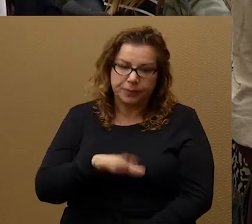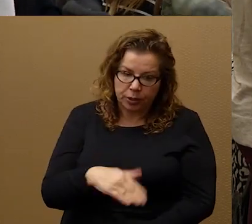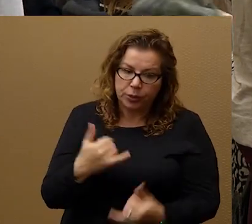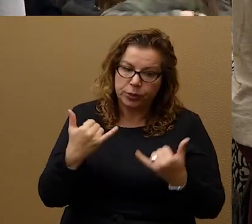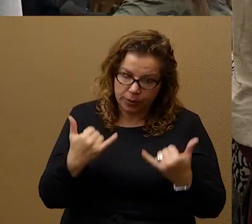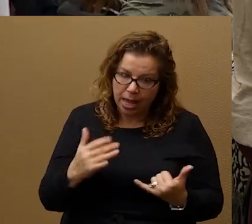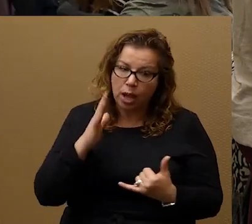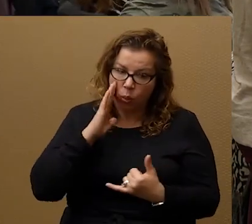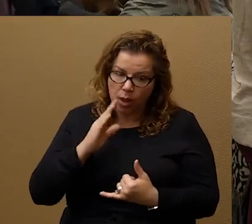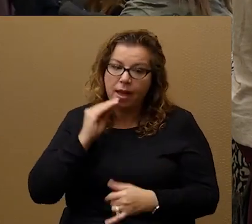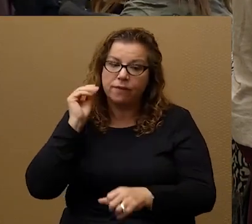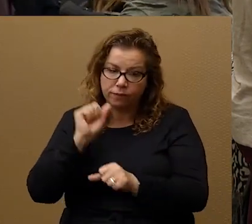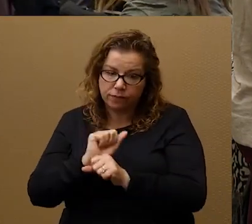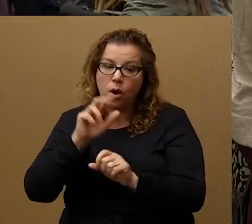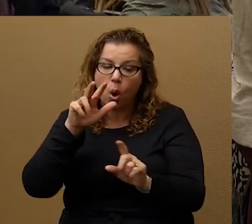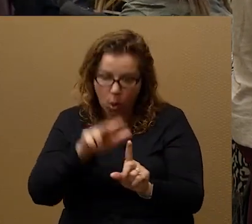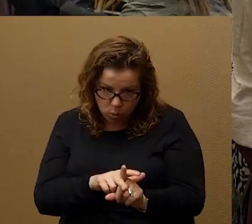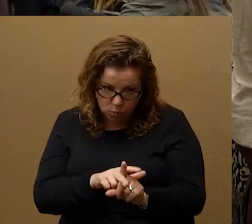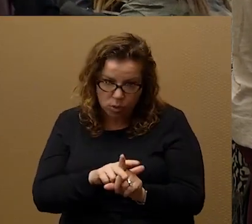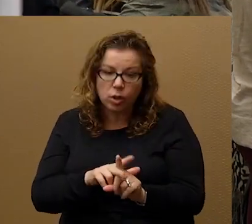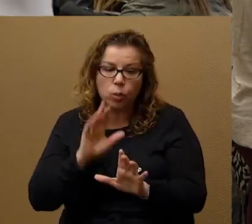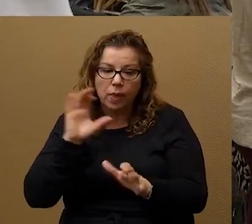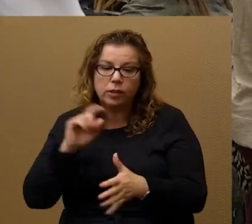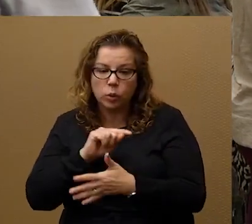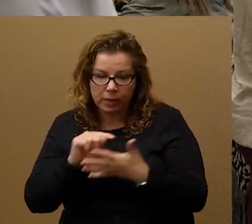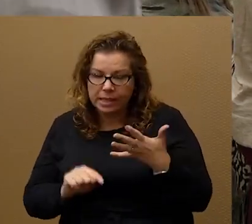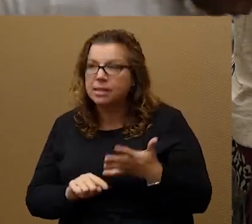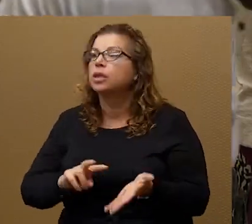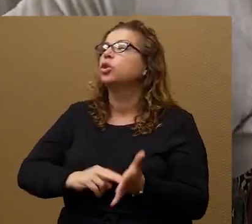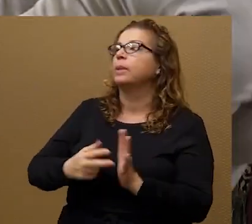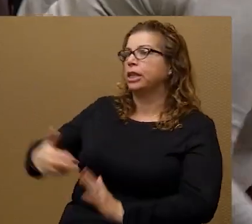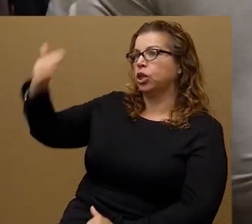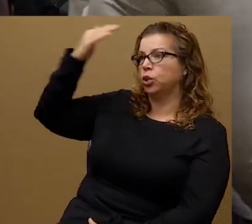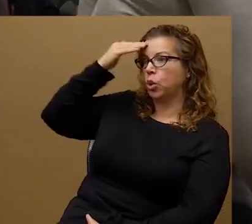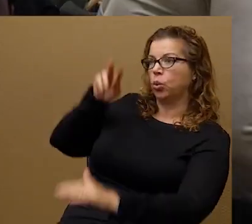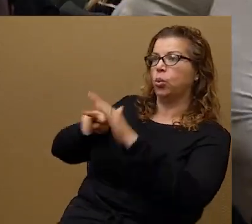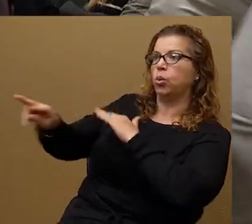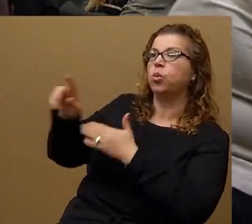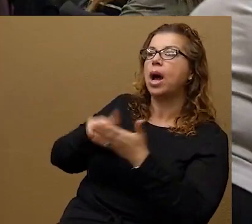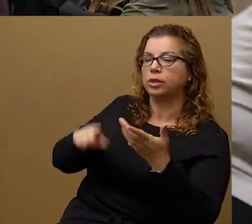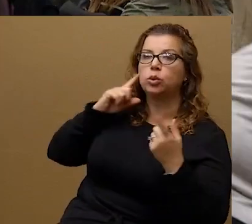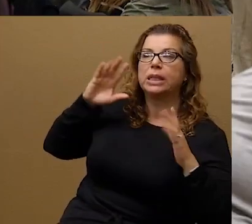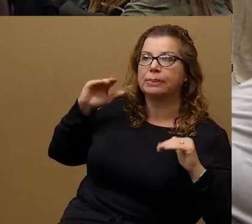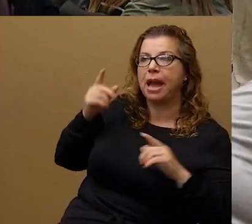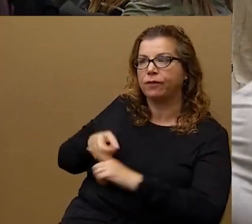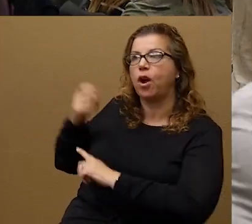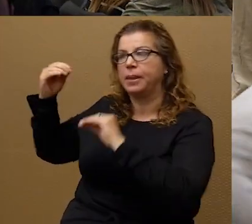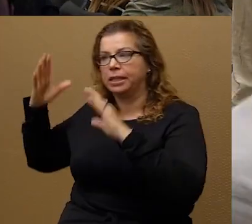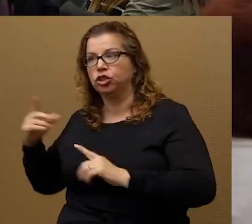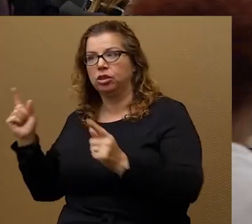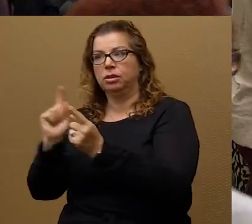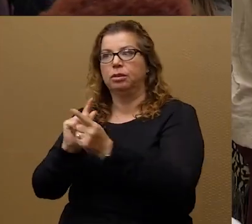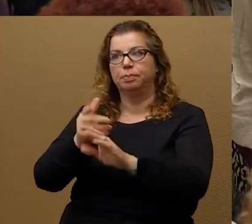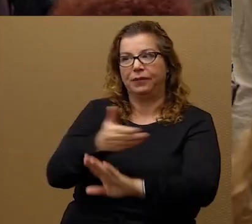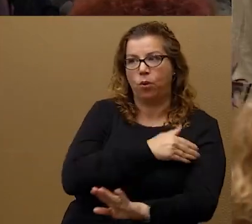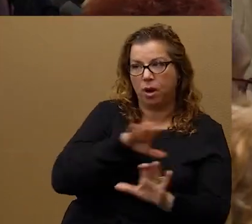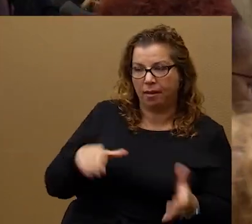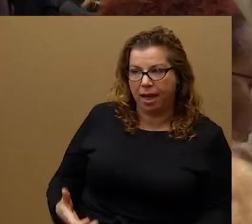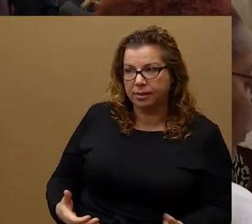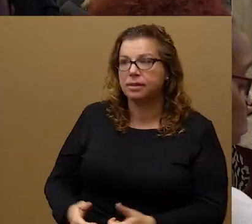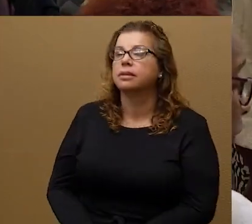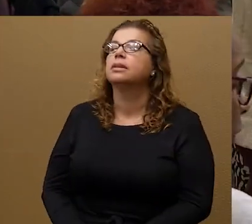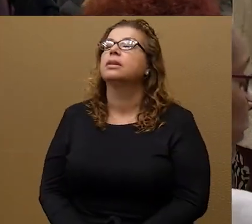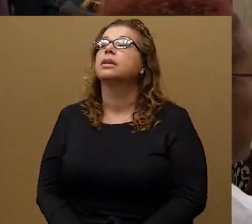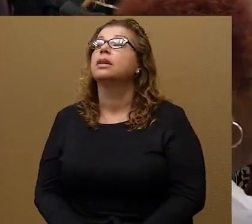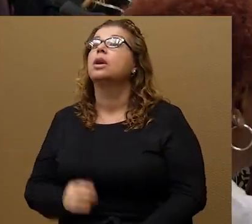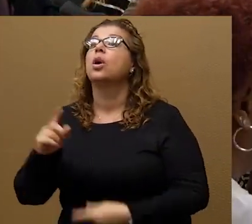then when the teacher assigned it, he didn't get all upset. And when the class just